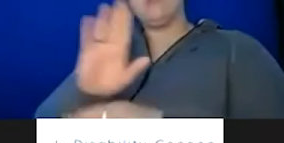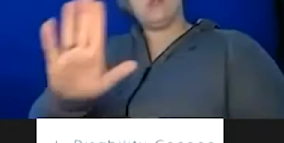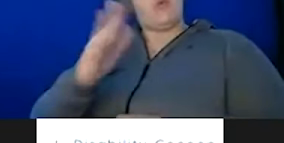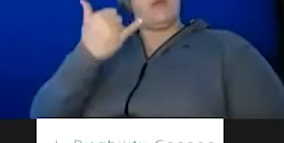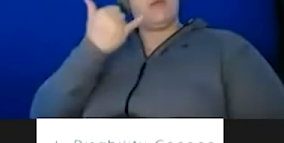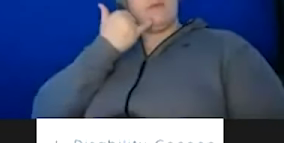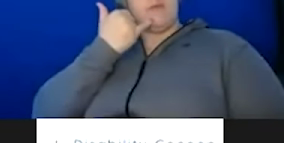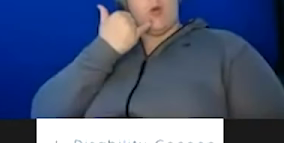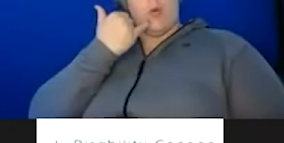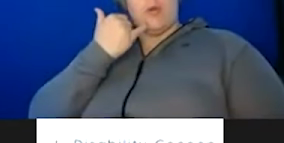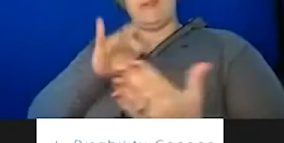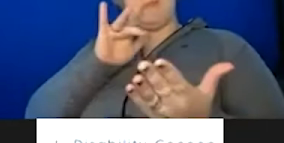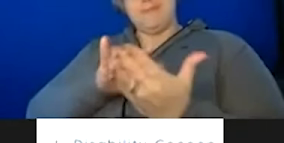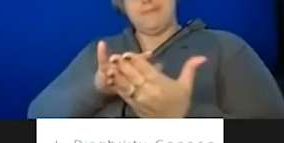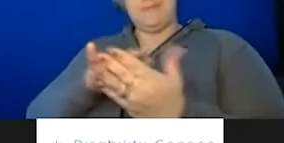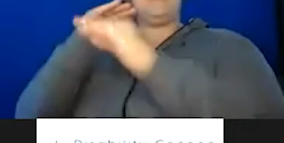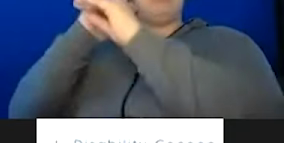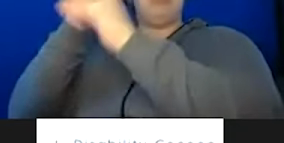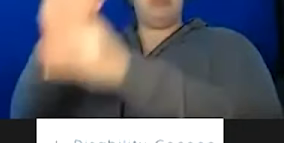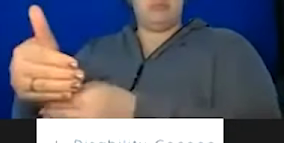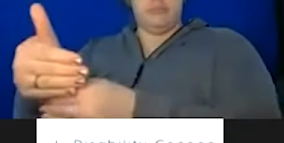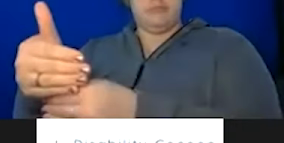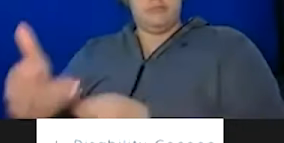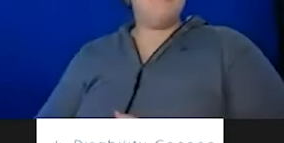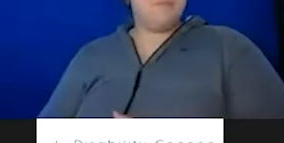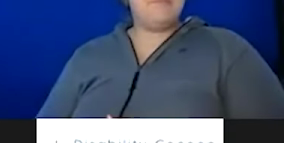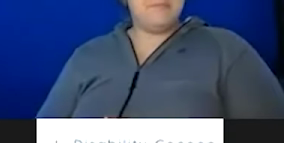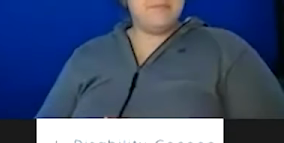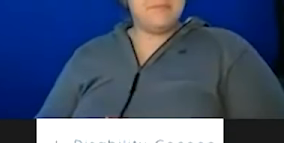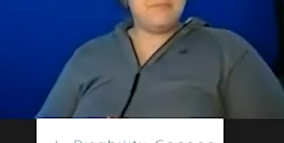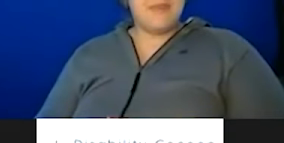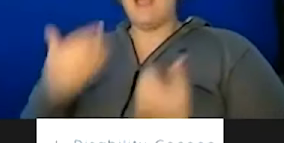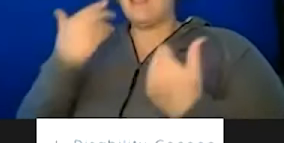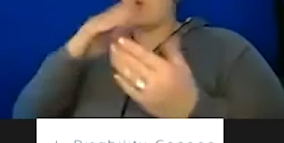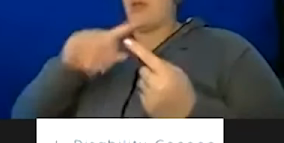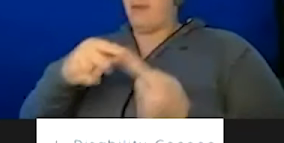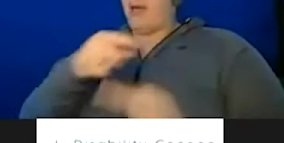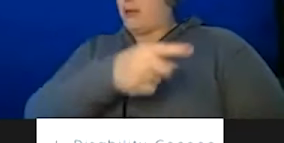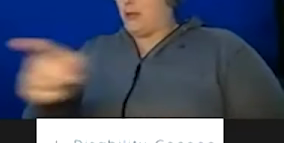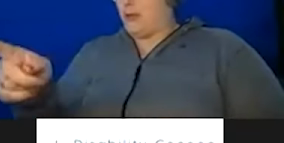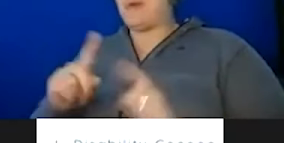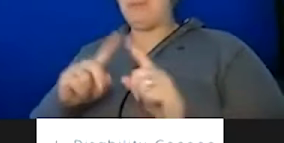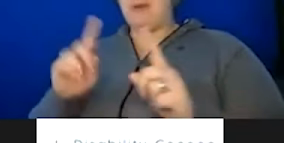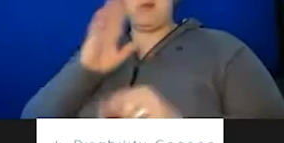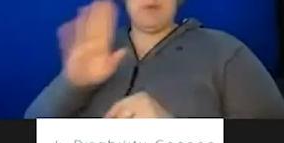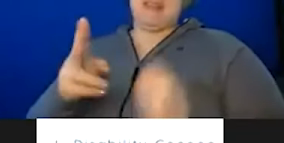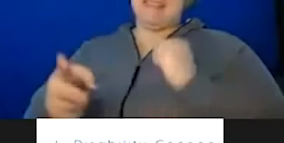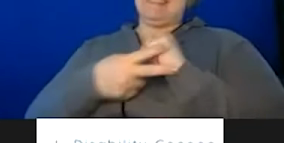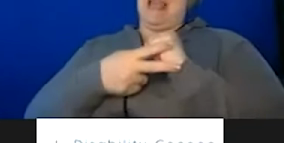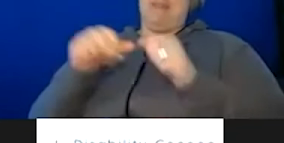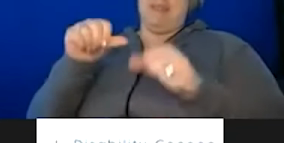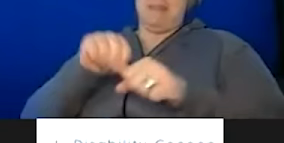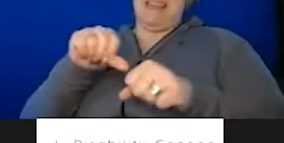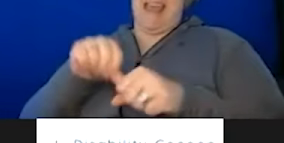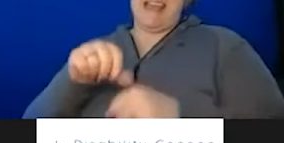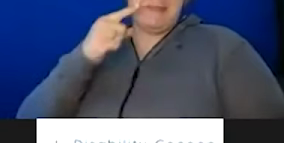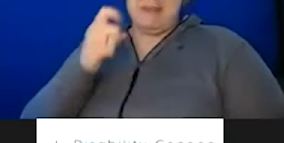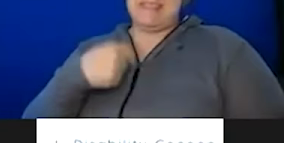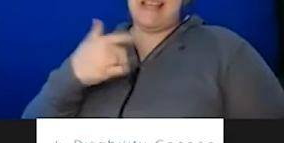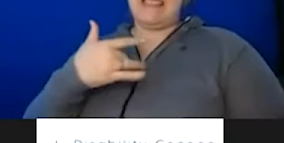remotely. Now, I don't know about you, but that's going to save you some trips on gas. I do think that that's a pretty